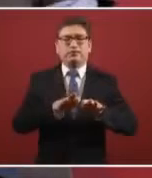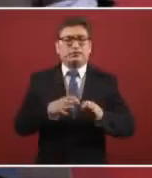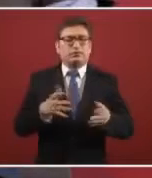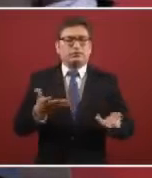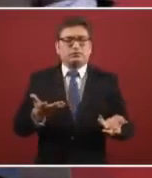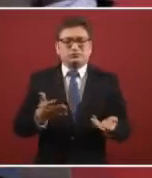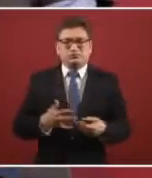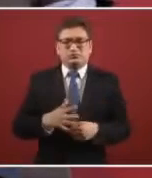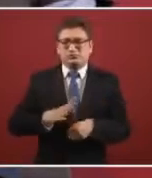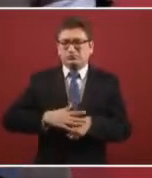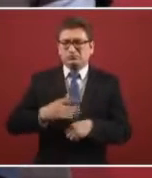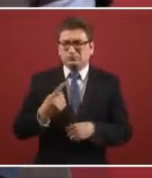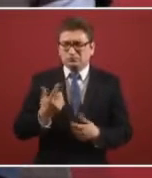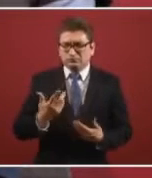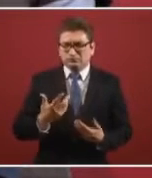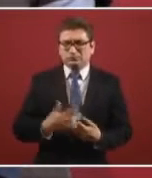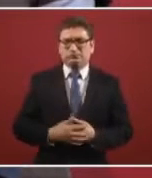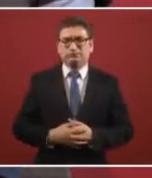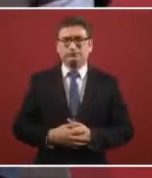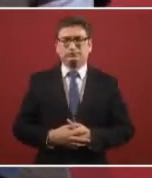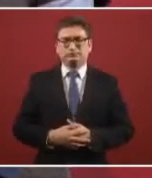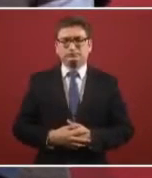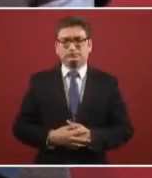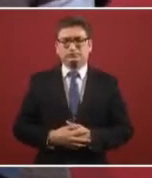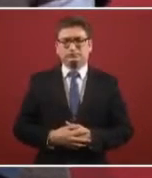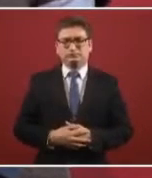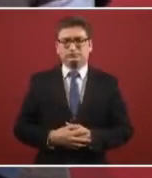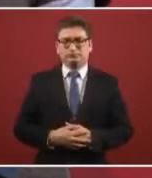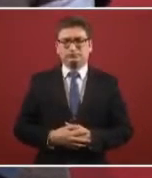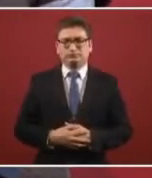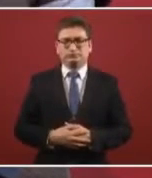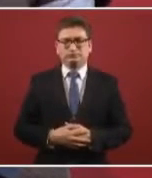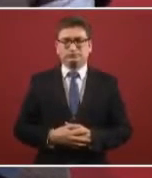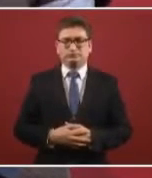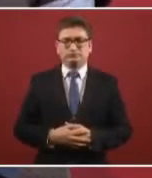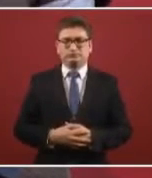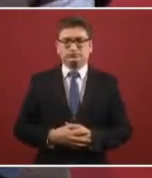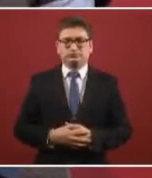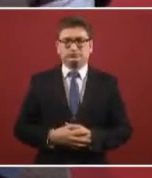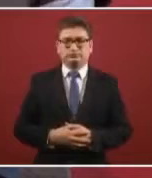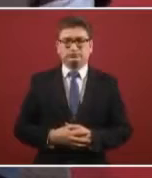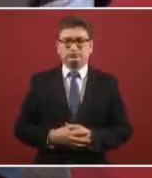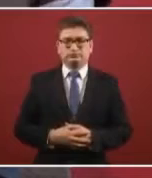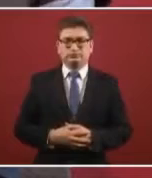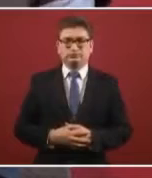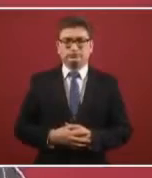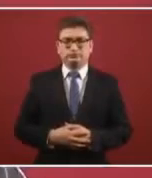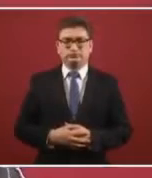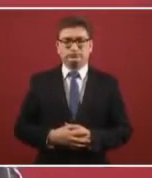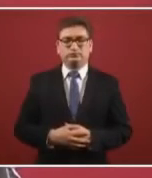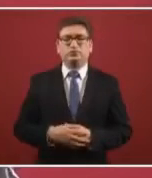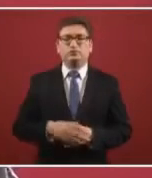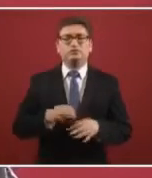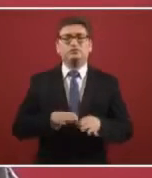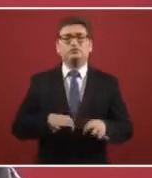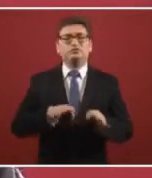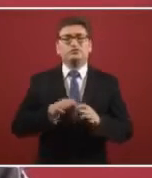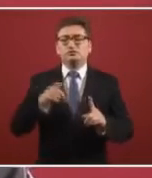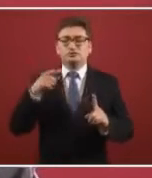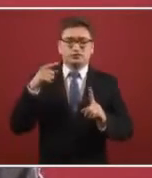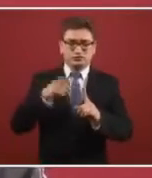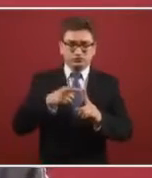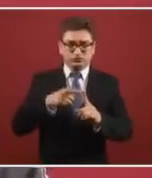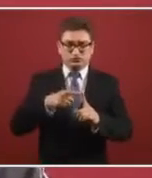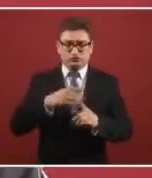for justice, for respect